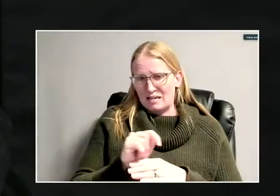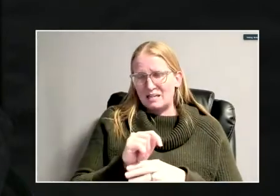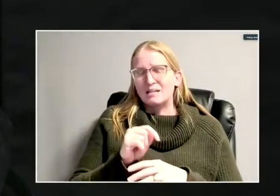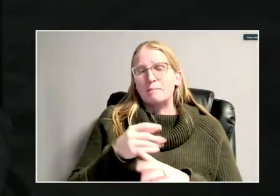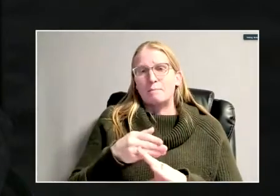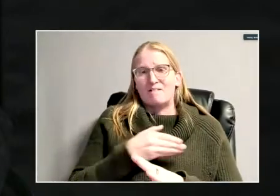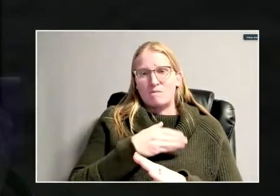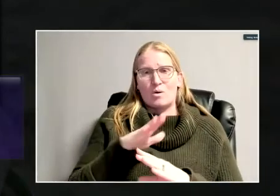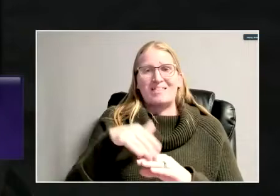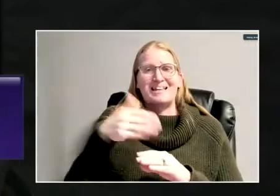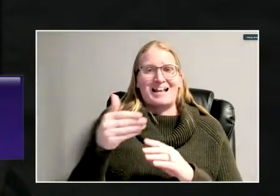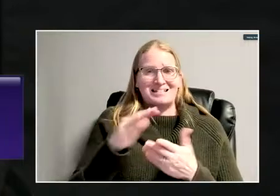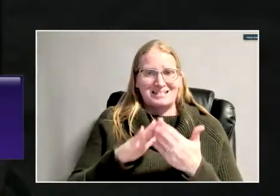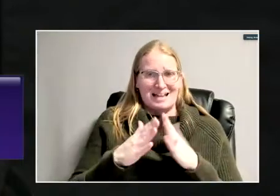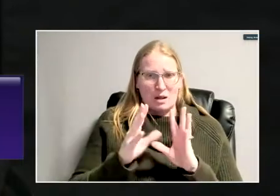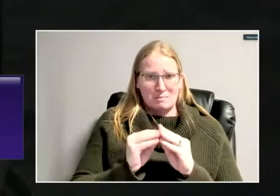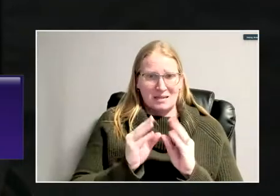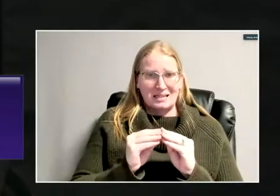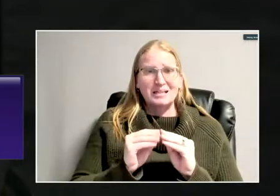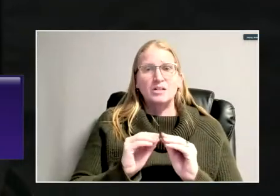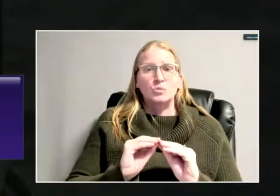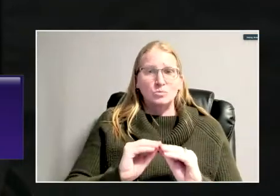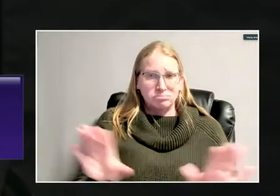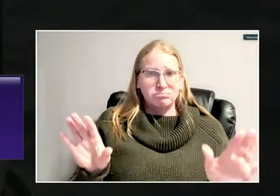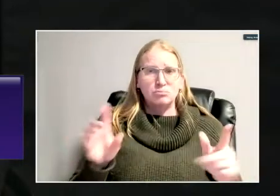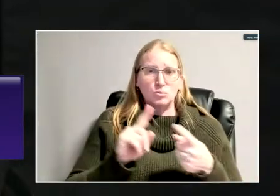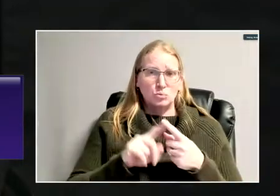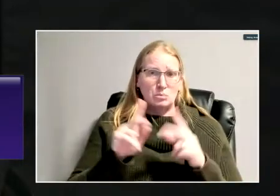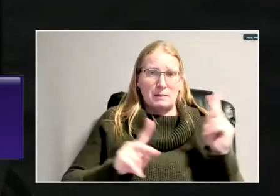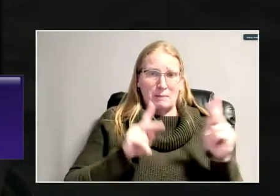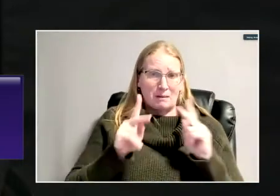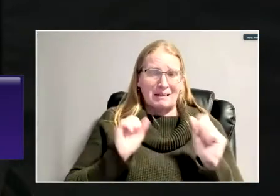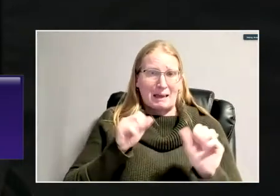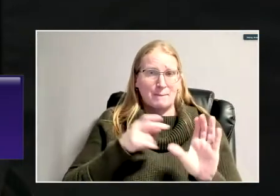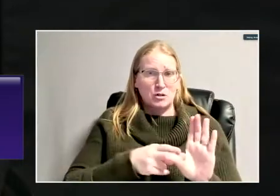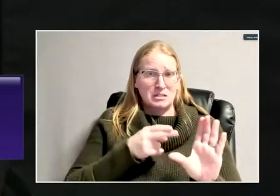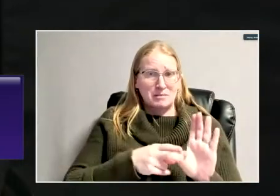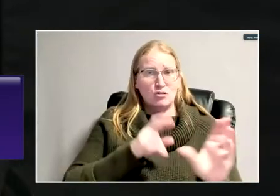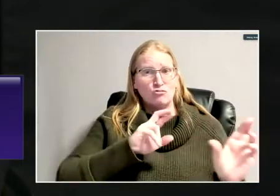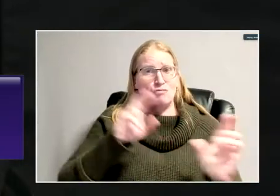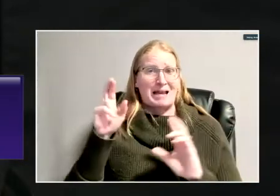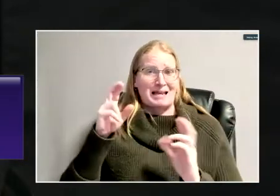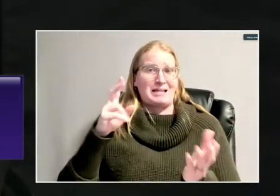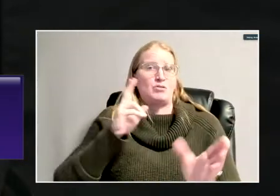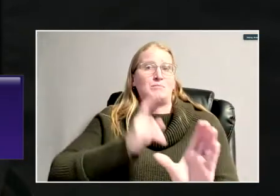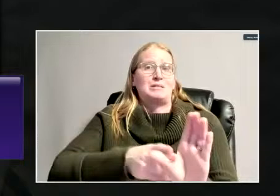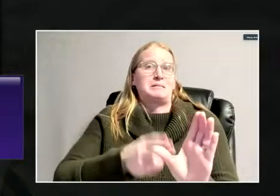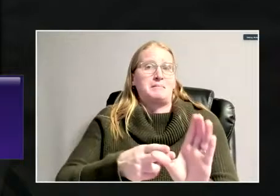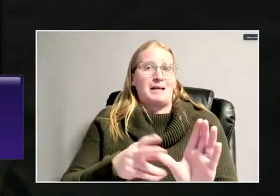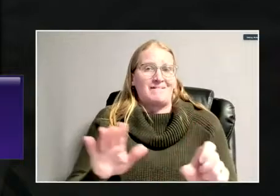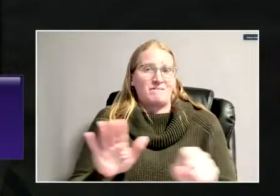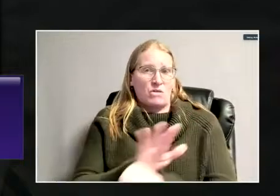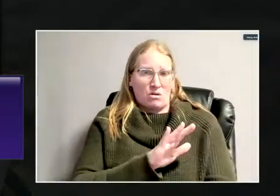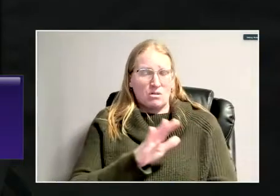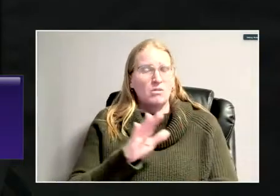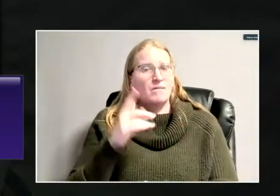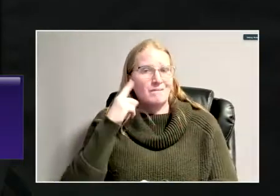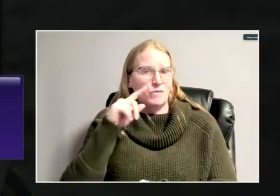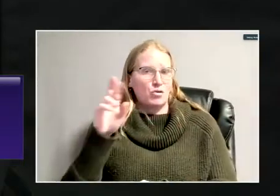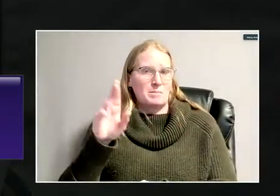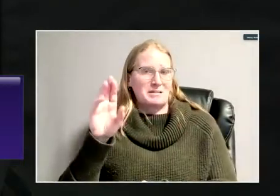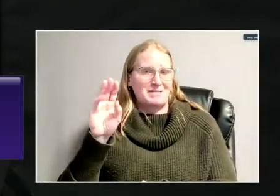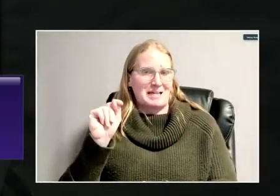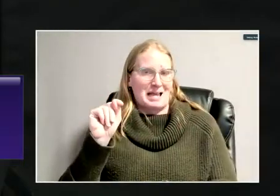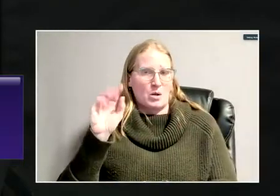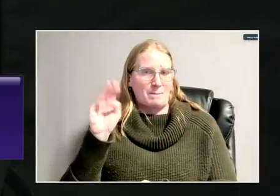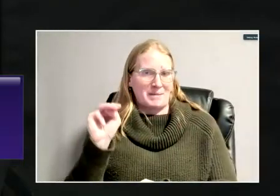year's town meeting that people can participate in online record it Post online and email to all representative town meeting members for them